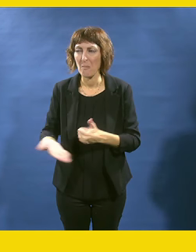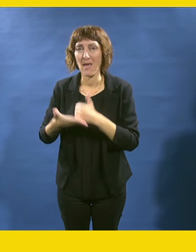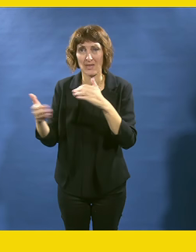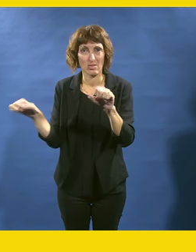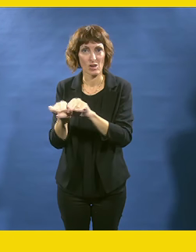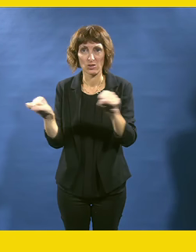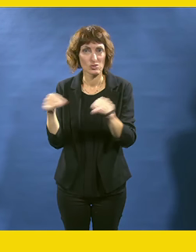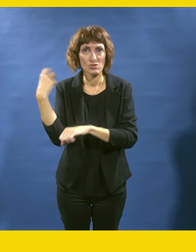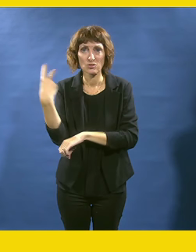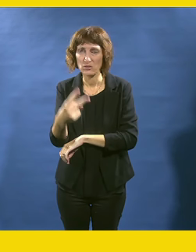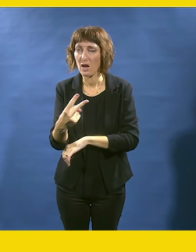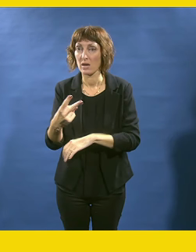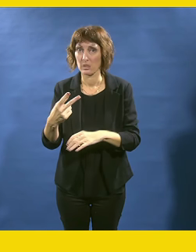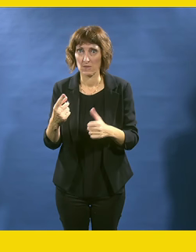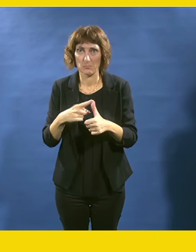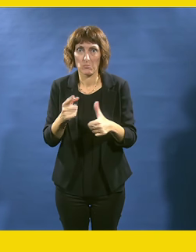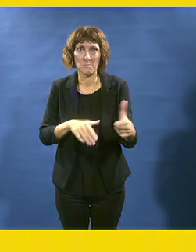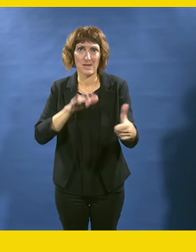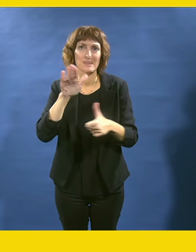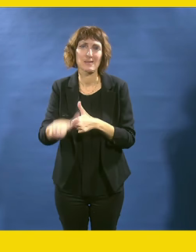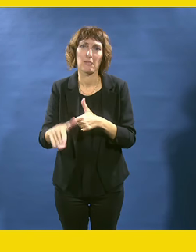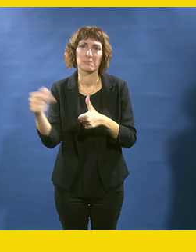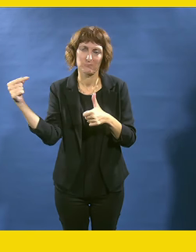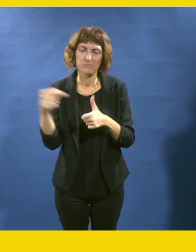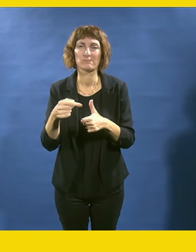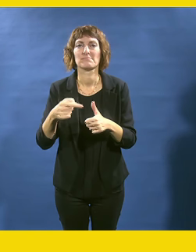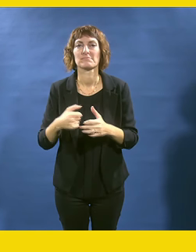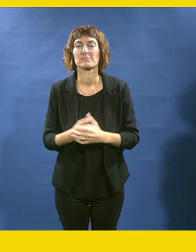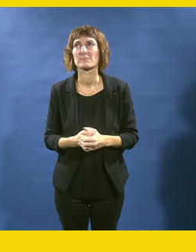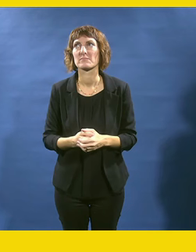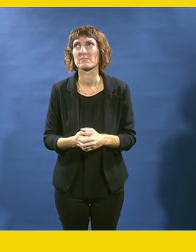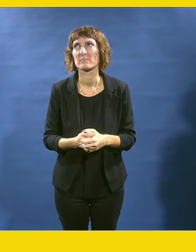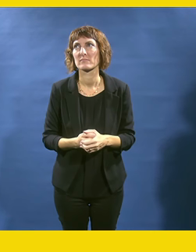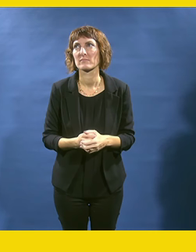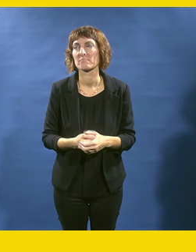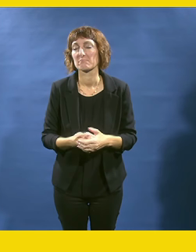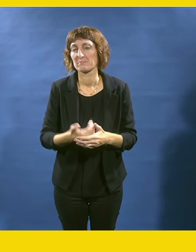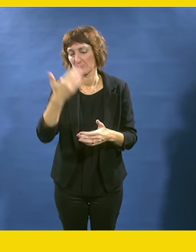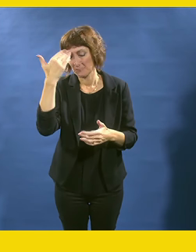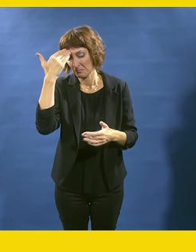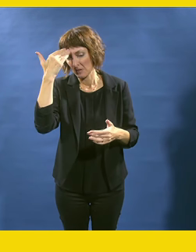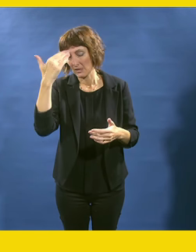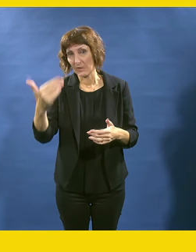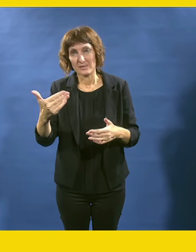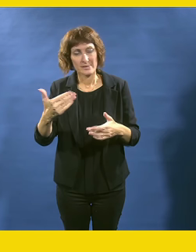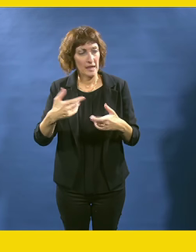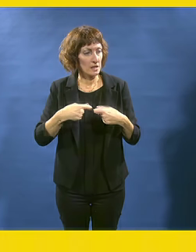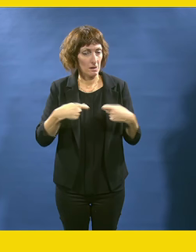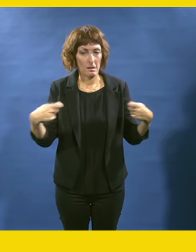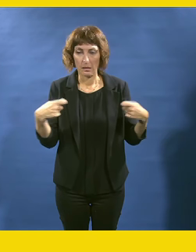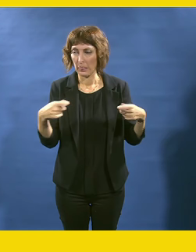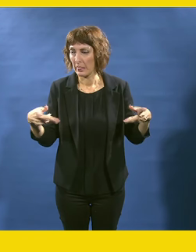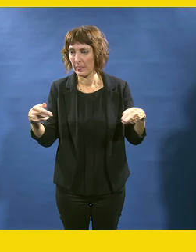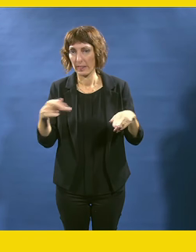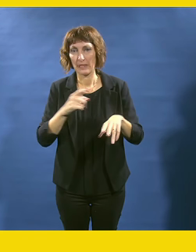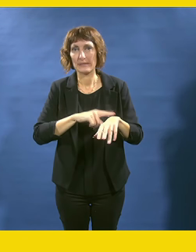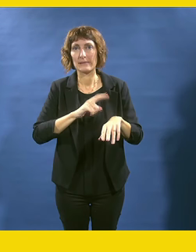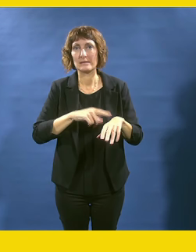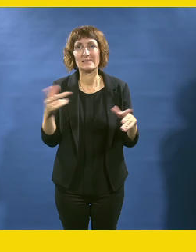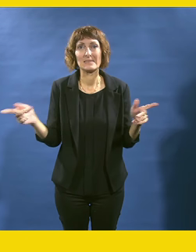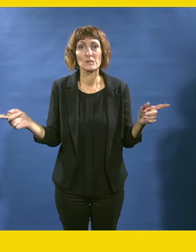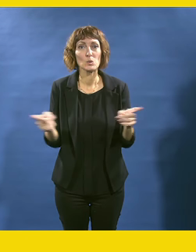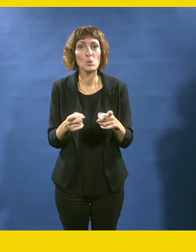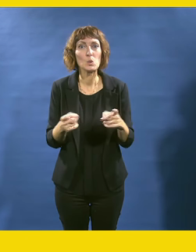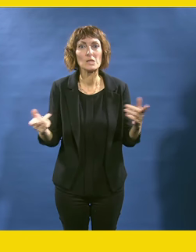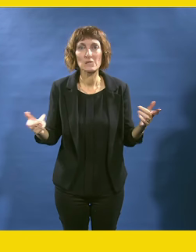step. And I will, I know I don't have all the time, and I will not take the time because I'm really eager to hear from everyone in this